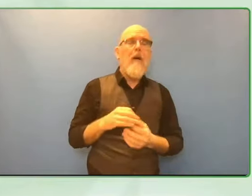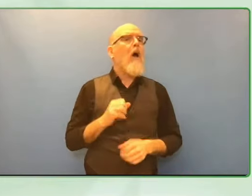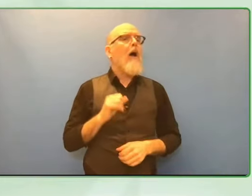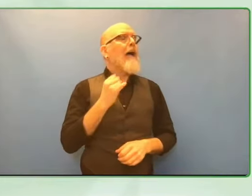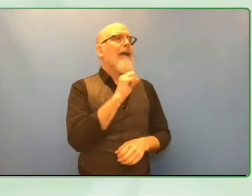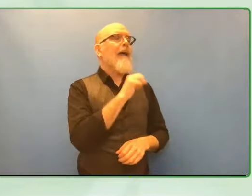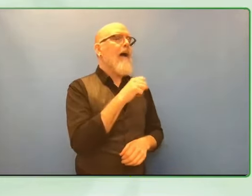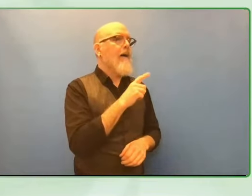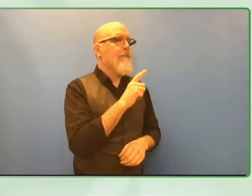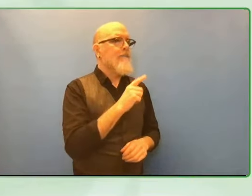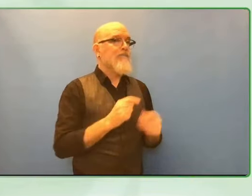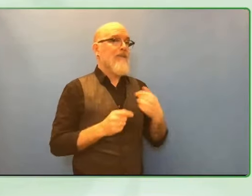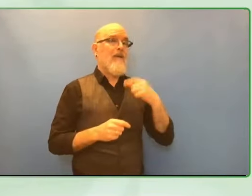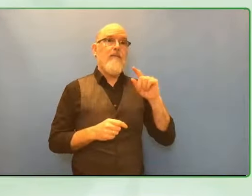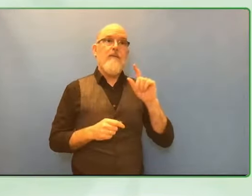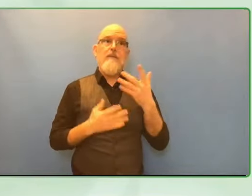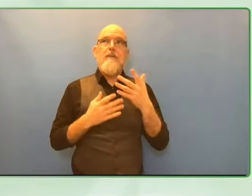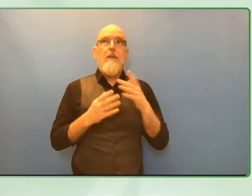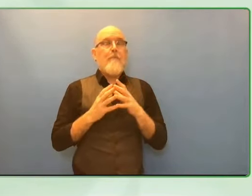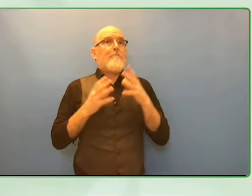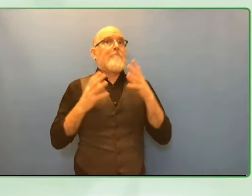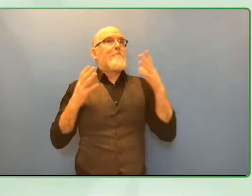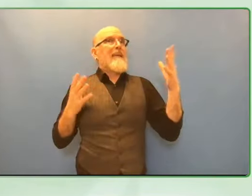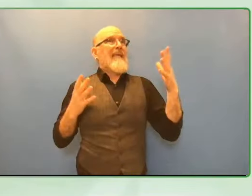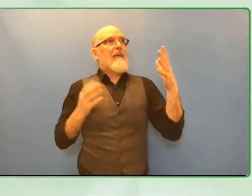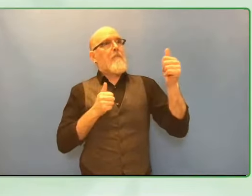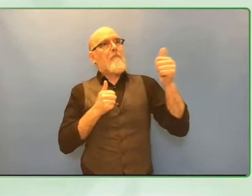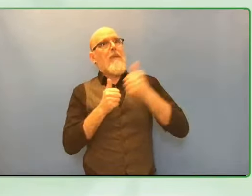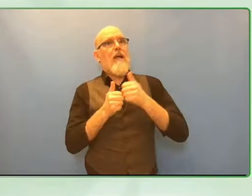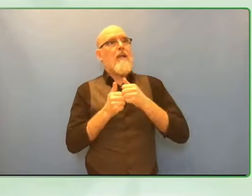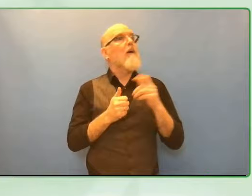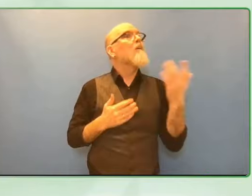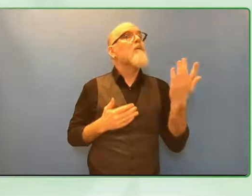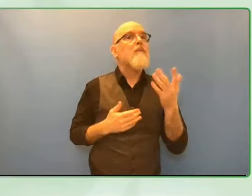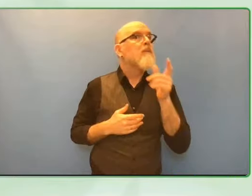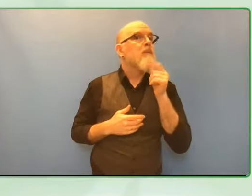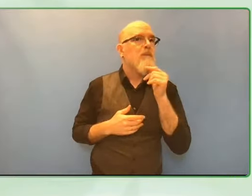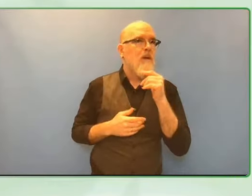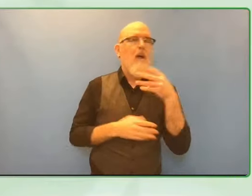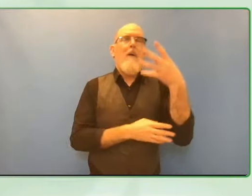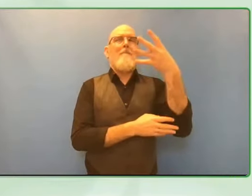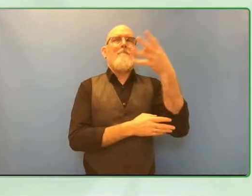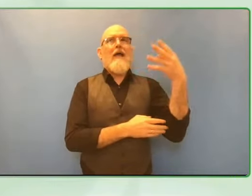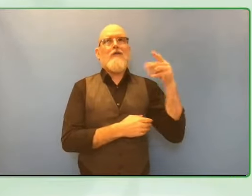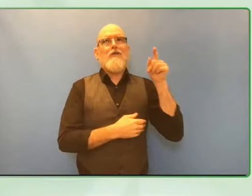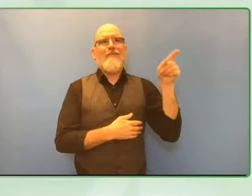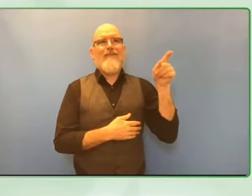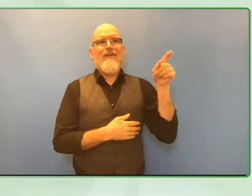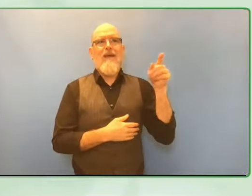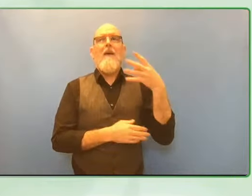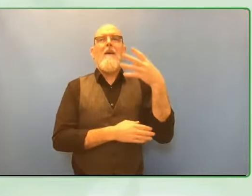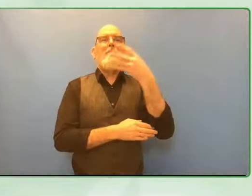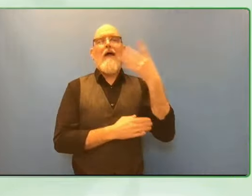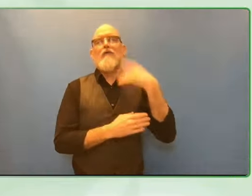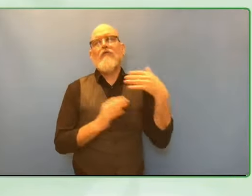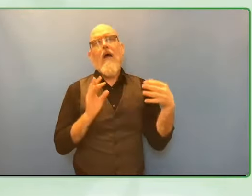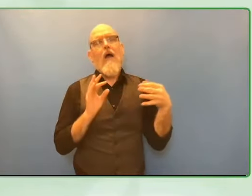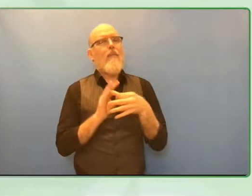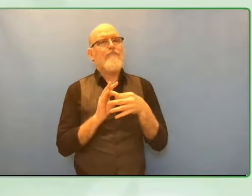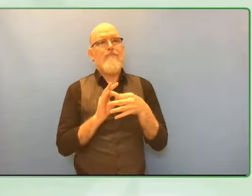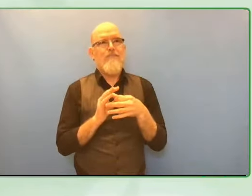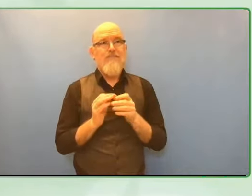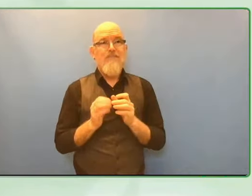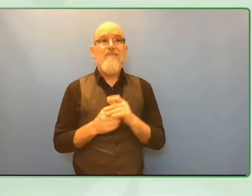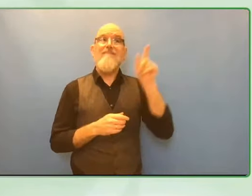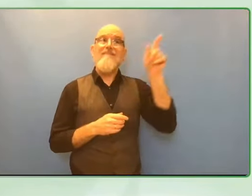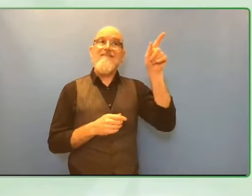relationship or partner certainly is Microsoft. We are providing trainings for their technologies, for their